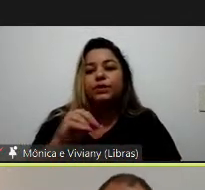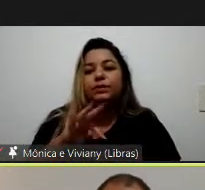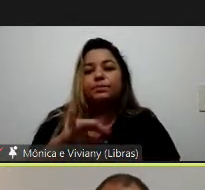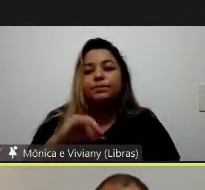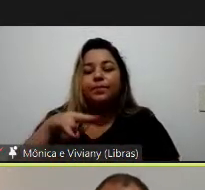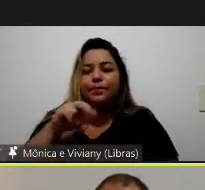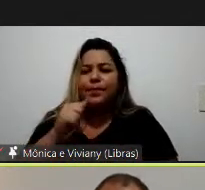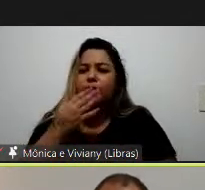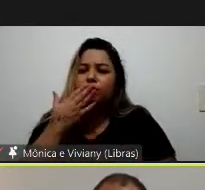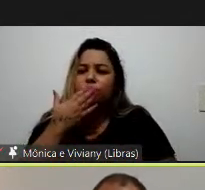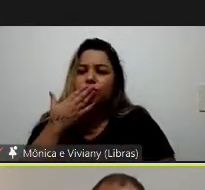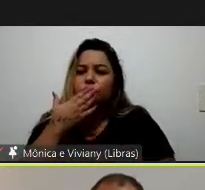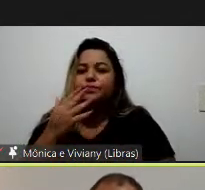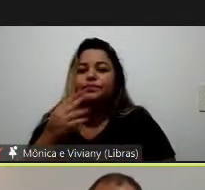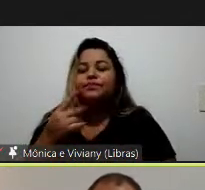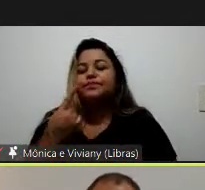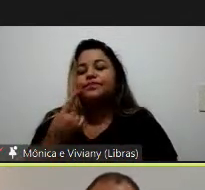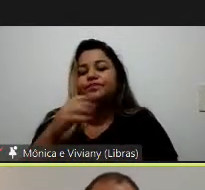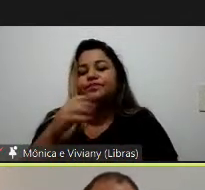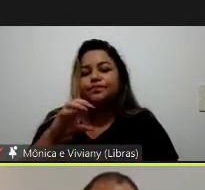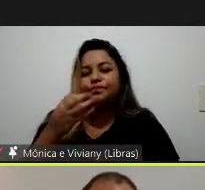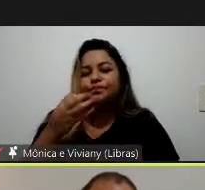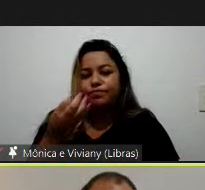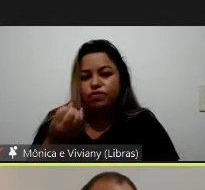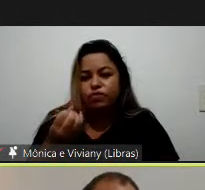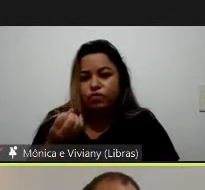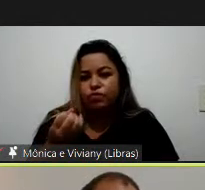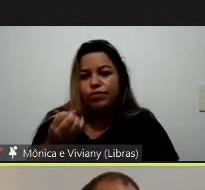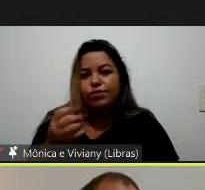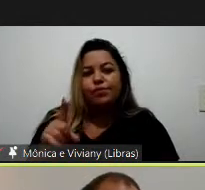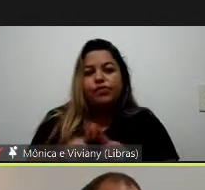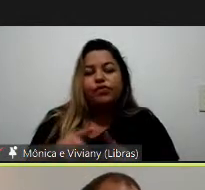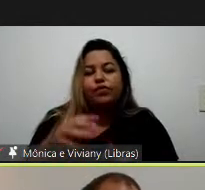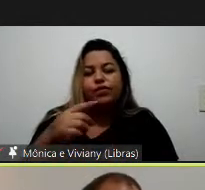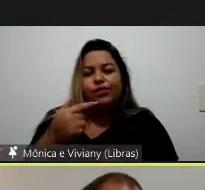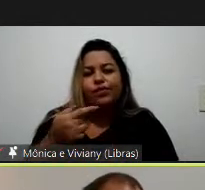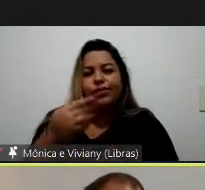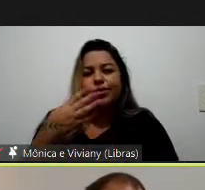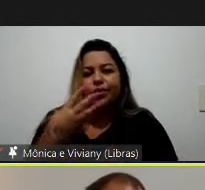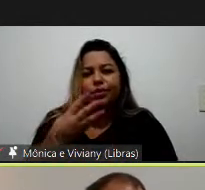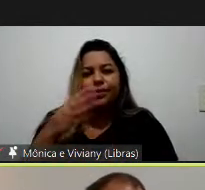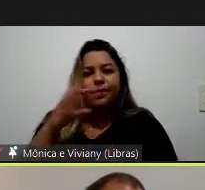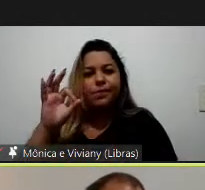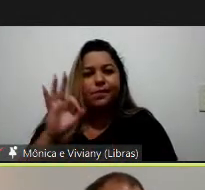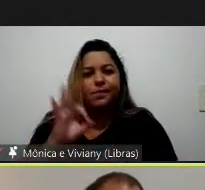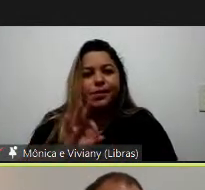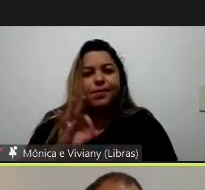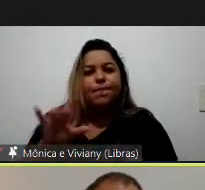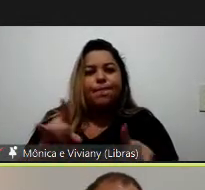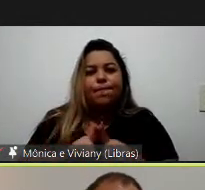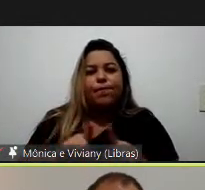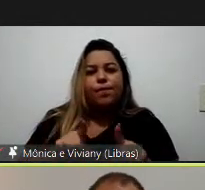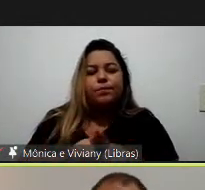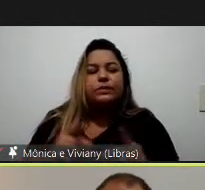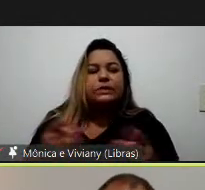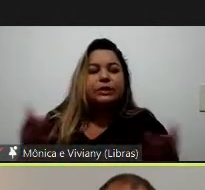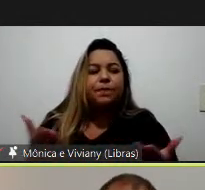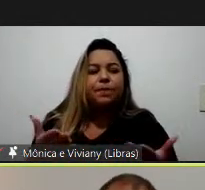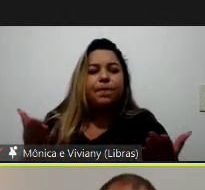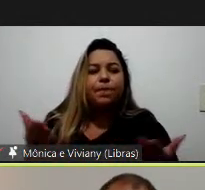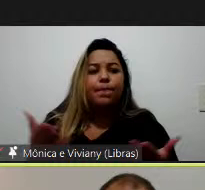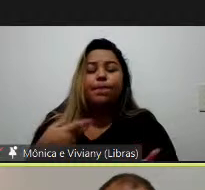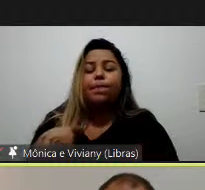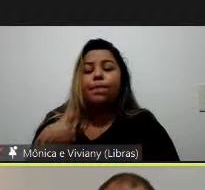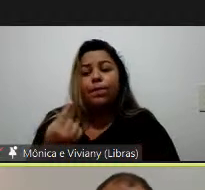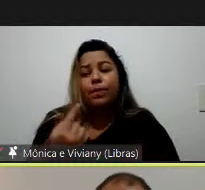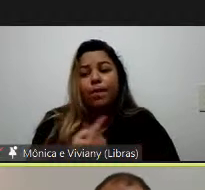and 2013 in comparison. We see that today we all globally eat much more fat